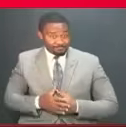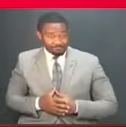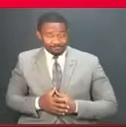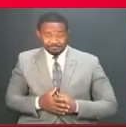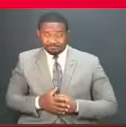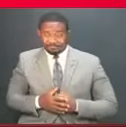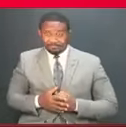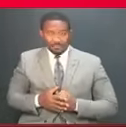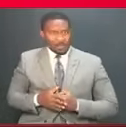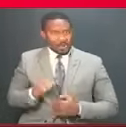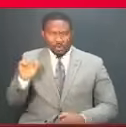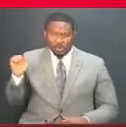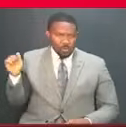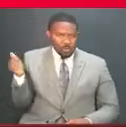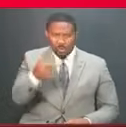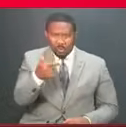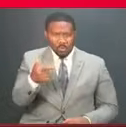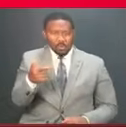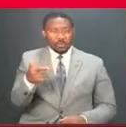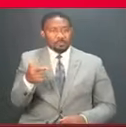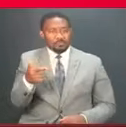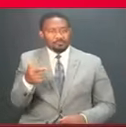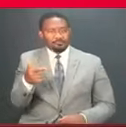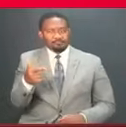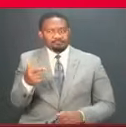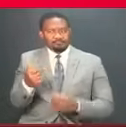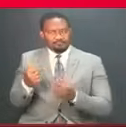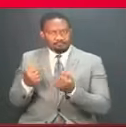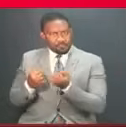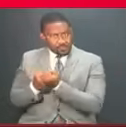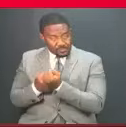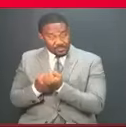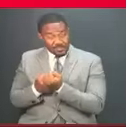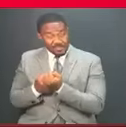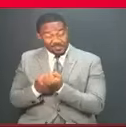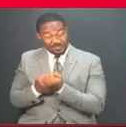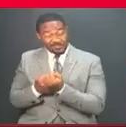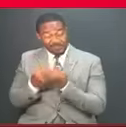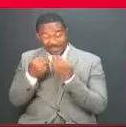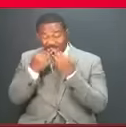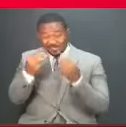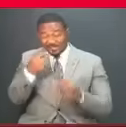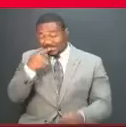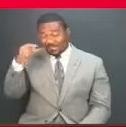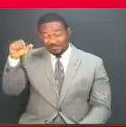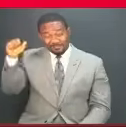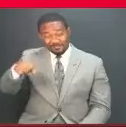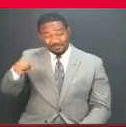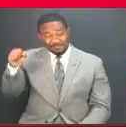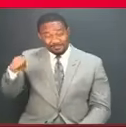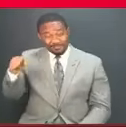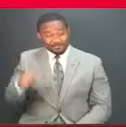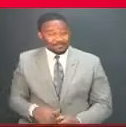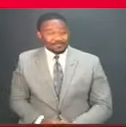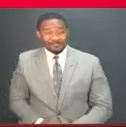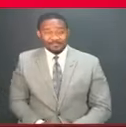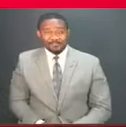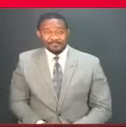Those in favor of the motion, say aye.